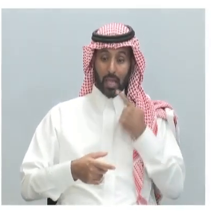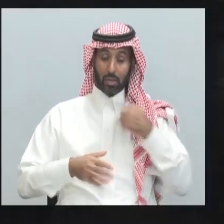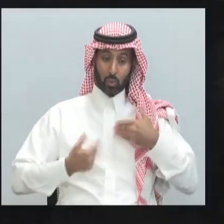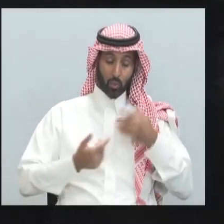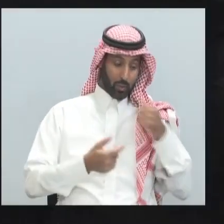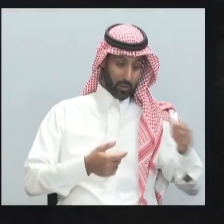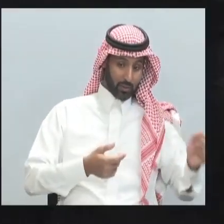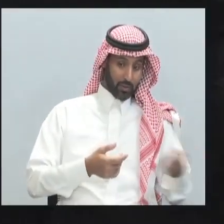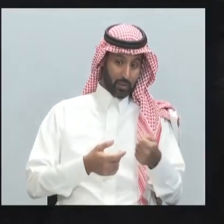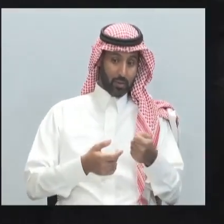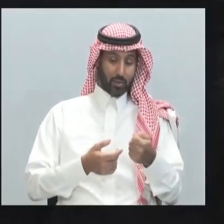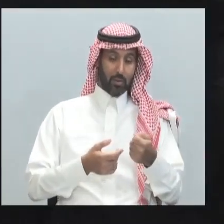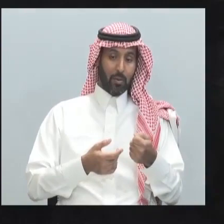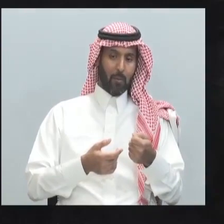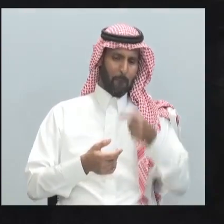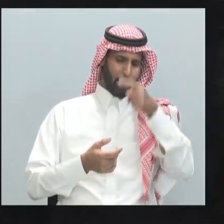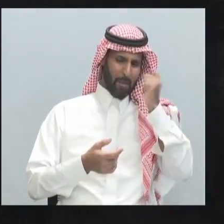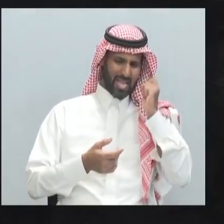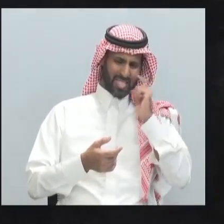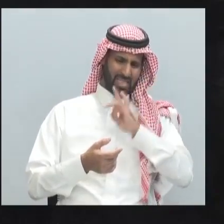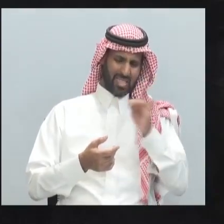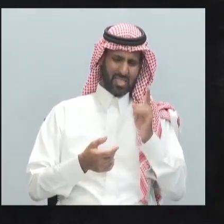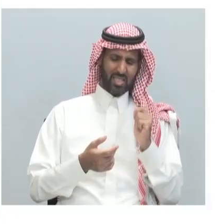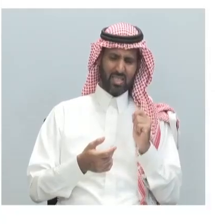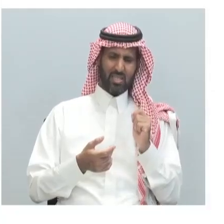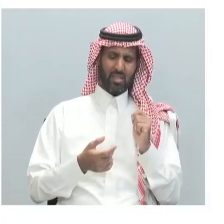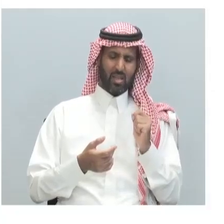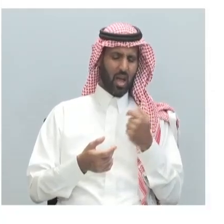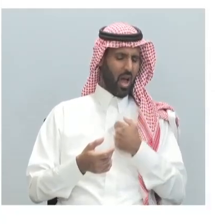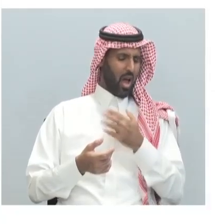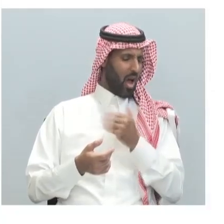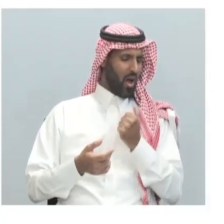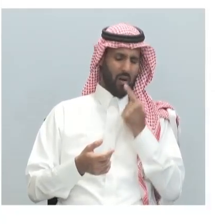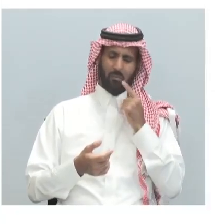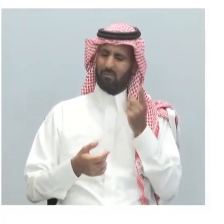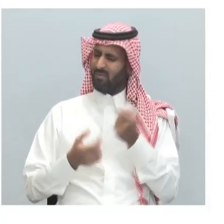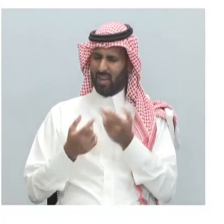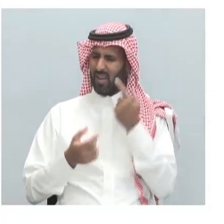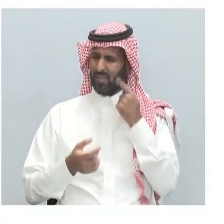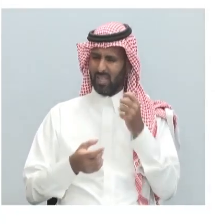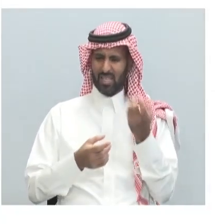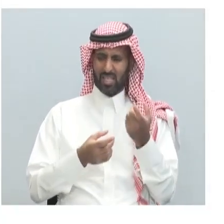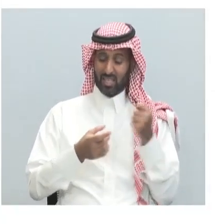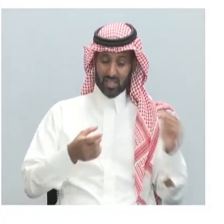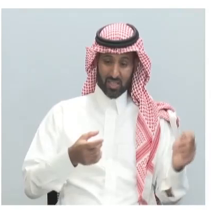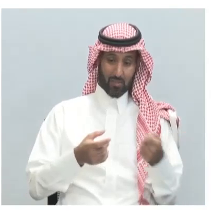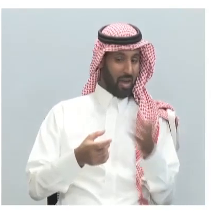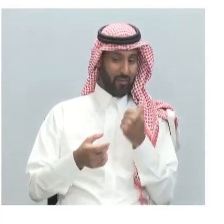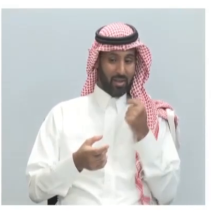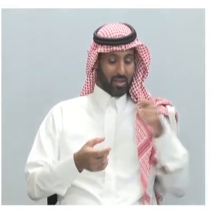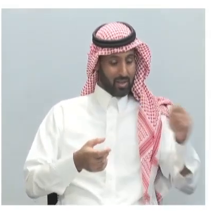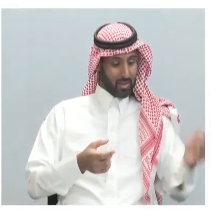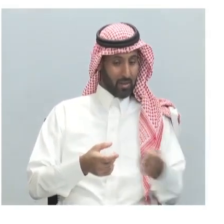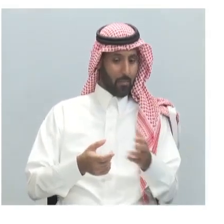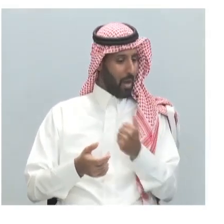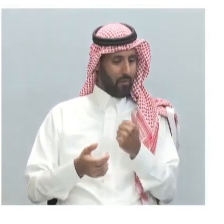I'd like to play tennis. Okay, but what? I have no racket. What does it mean, racket? Yes, no